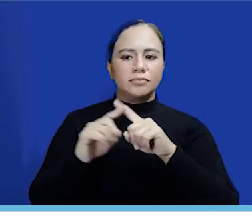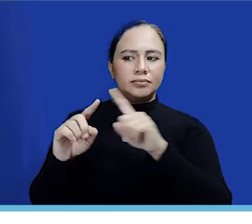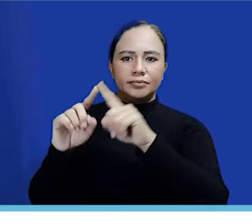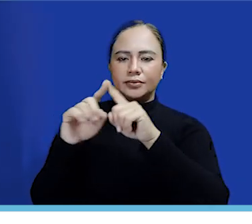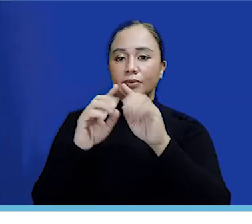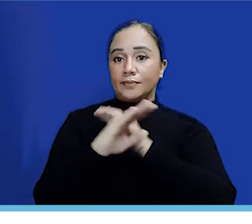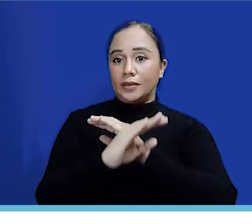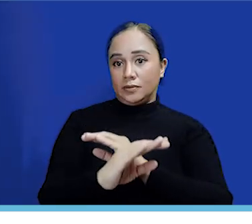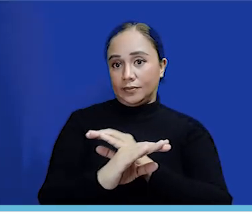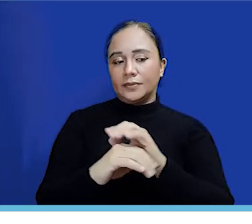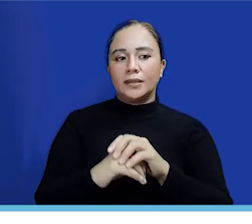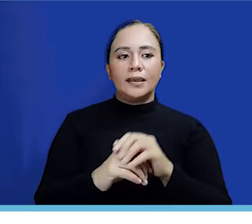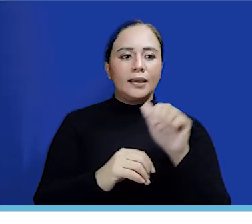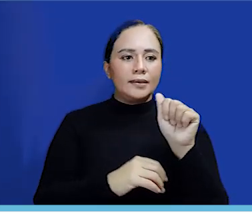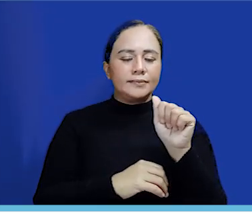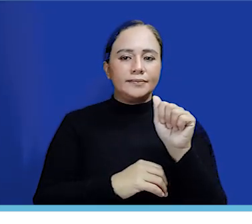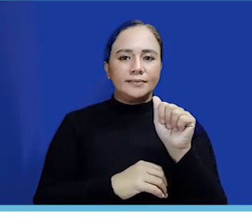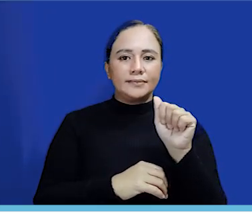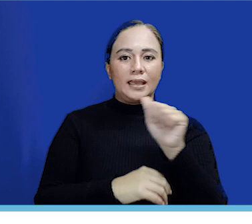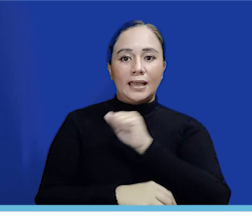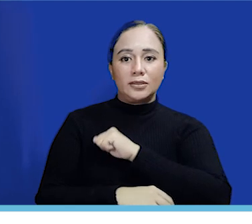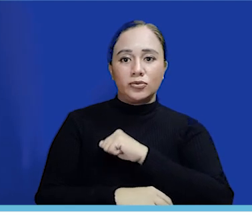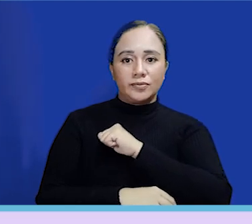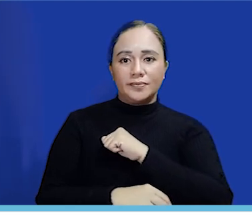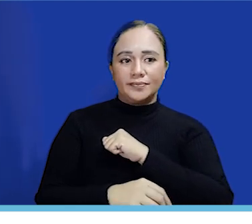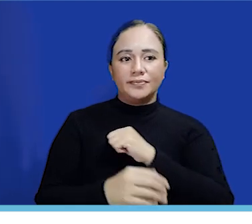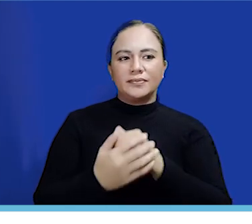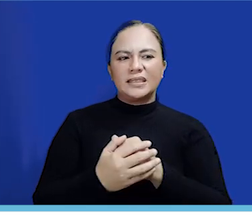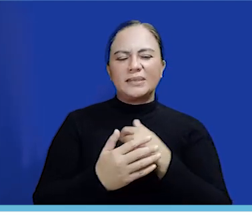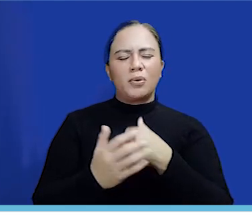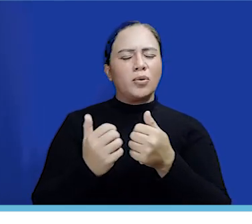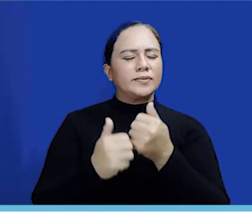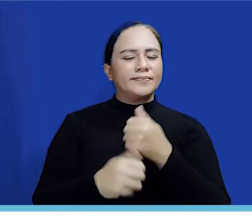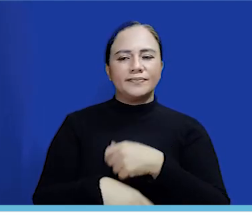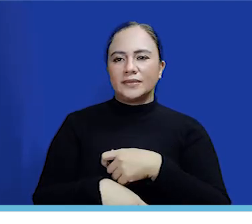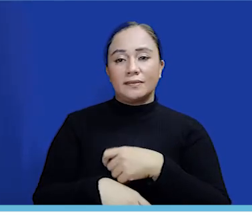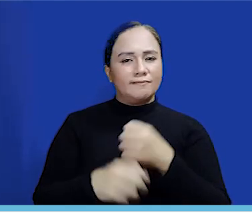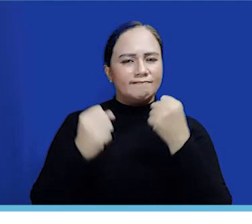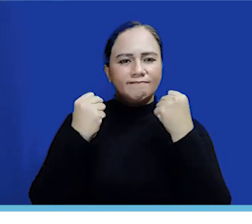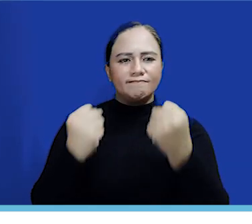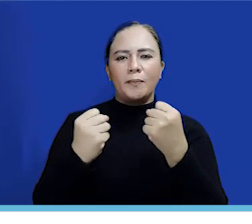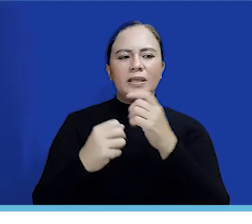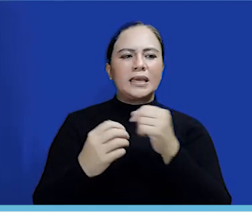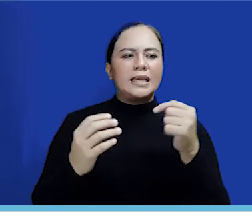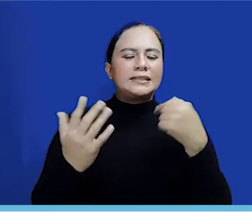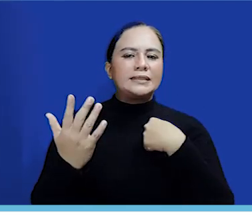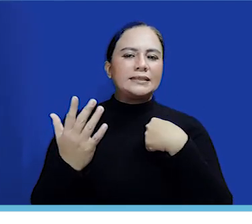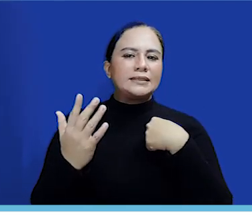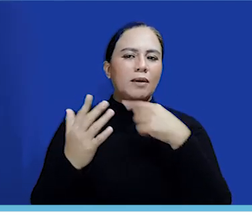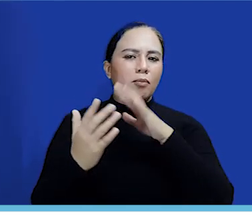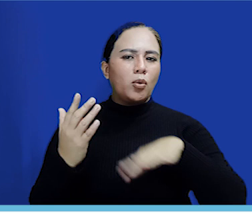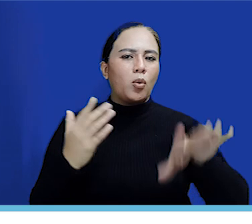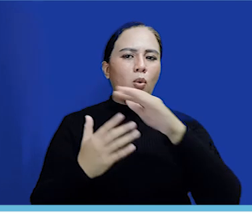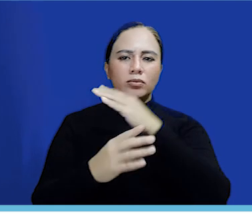Types of barriers. A. Attitudinal. This is the most pervasive and